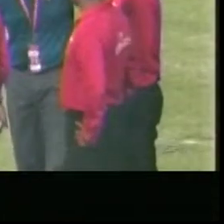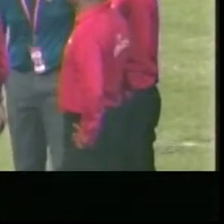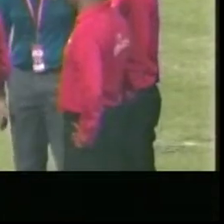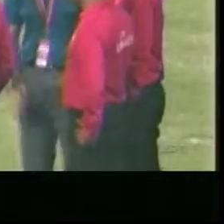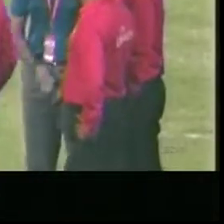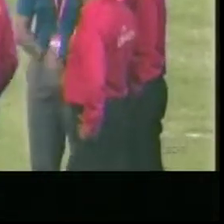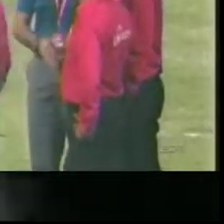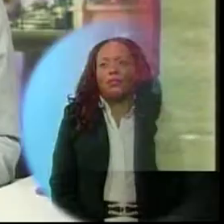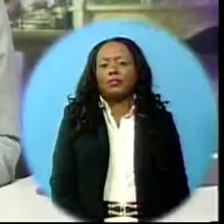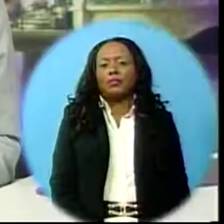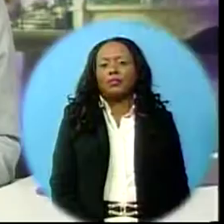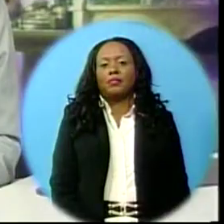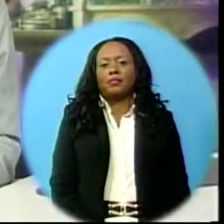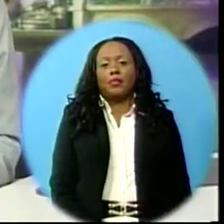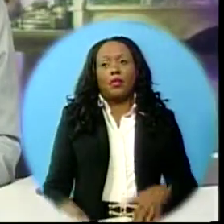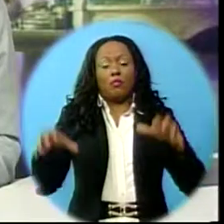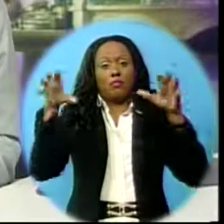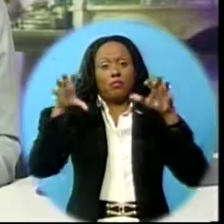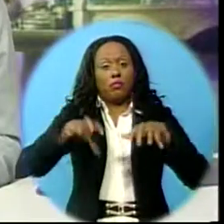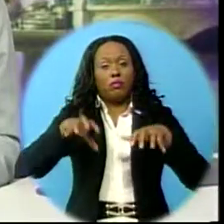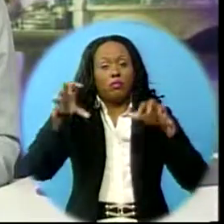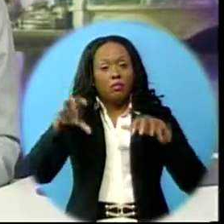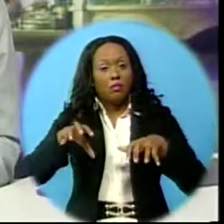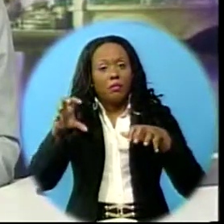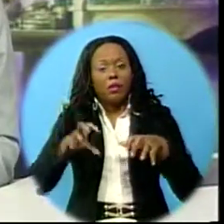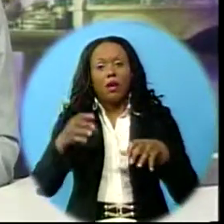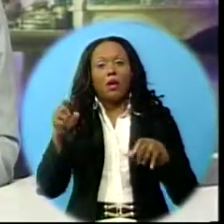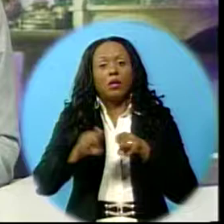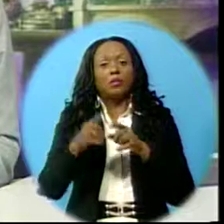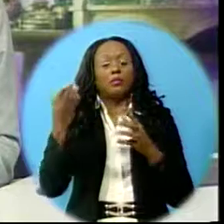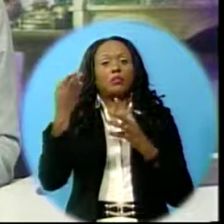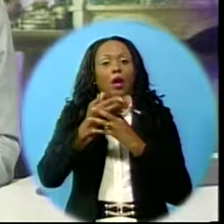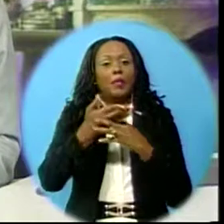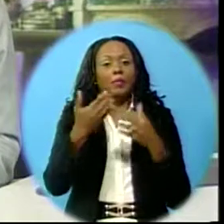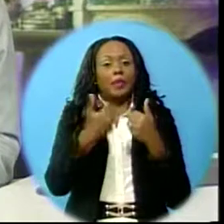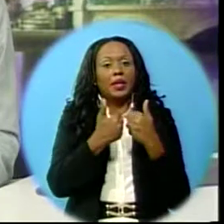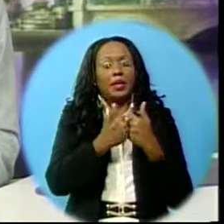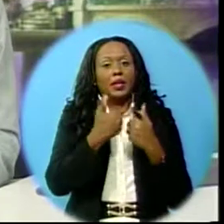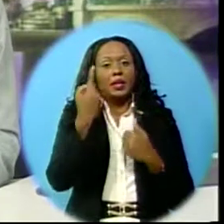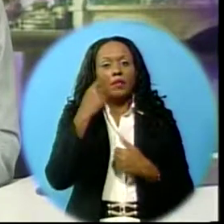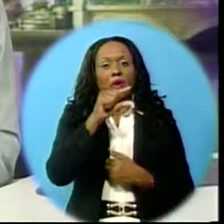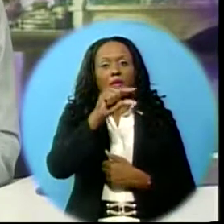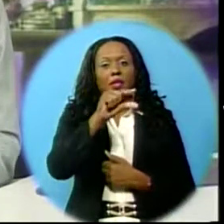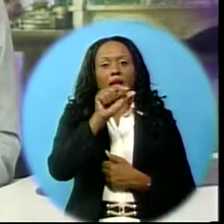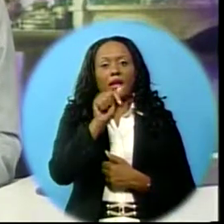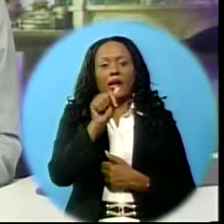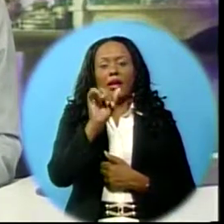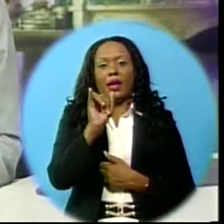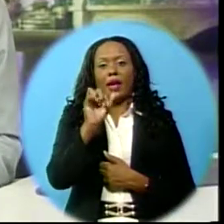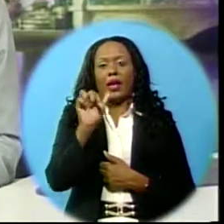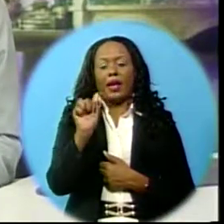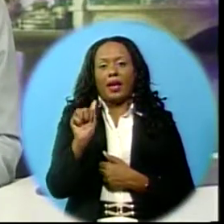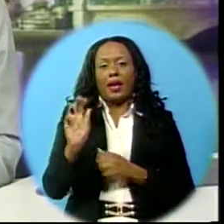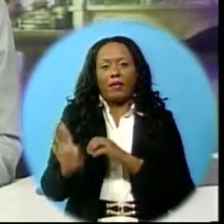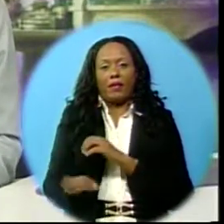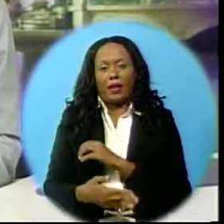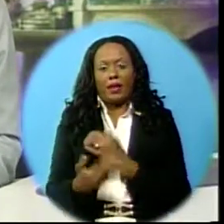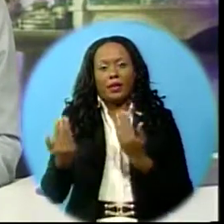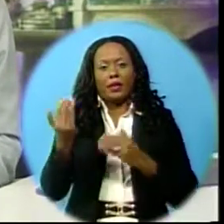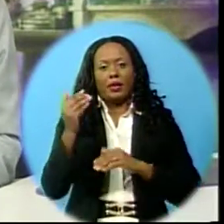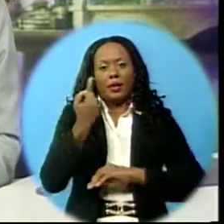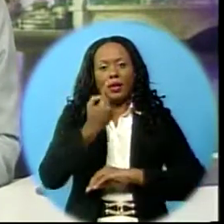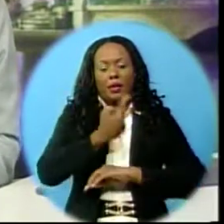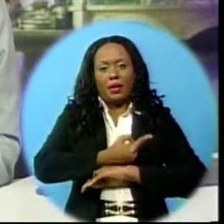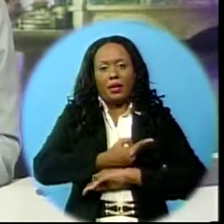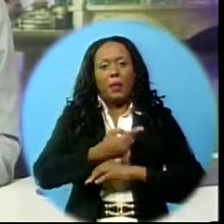win. And rain has also put paid to tonight's games in the GAIA T20 at Rice's. Both matches are